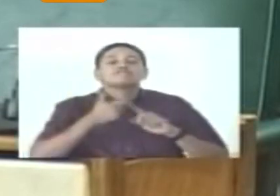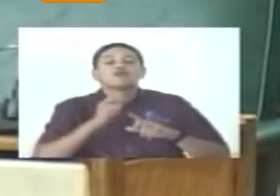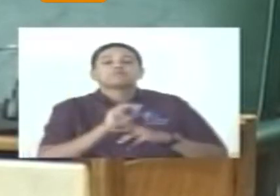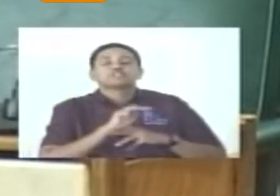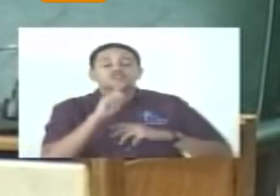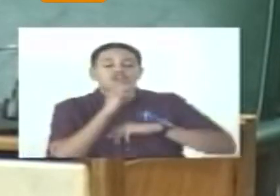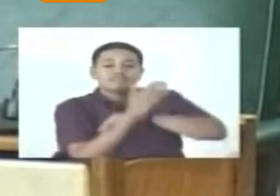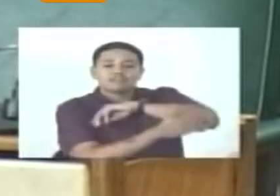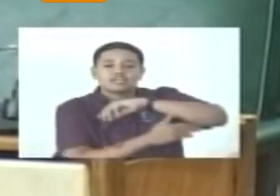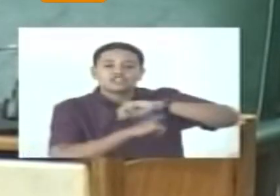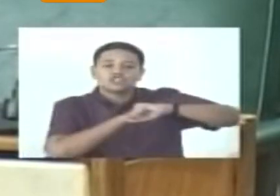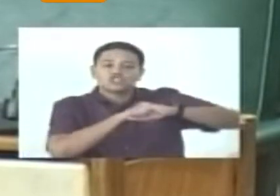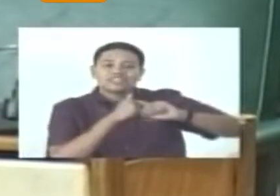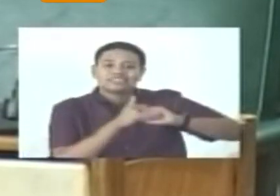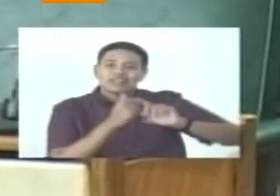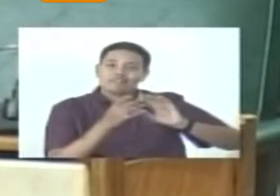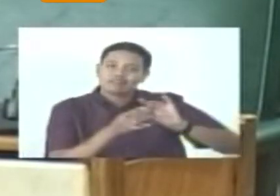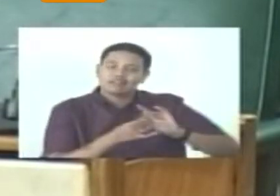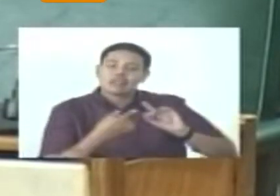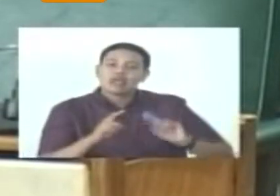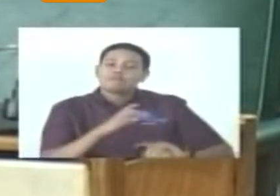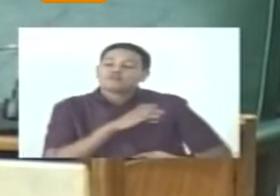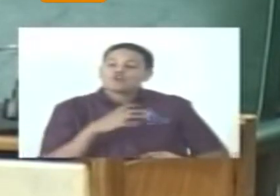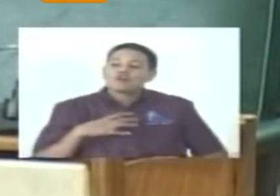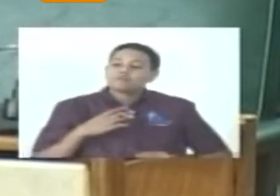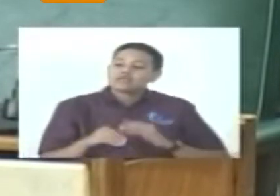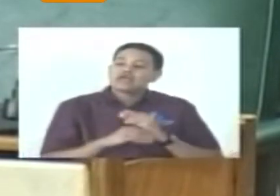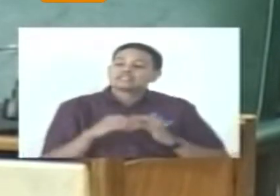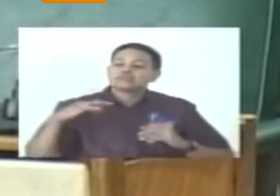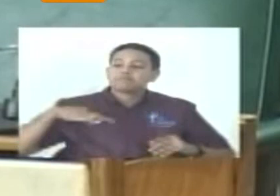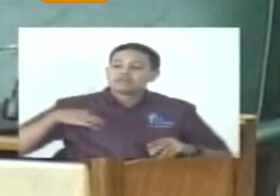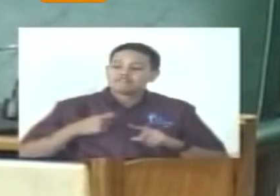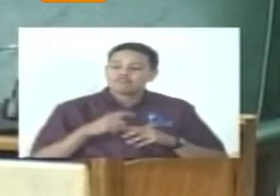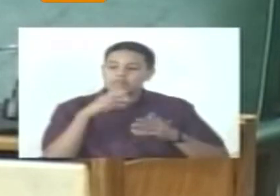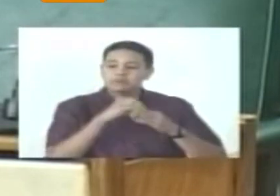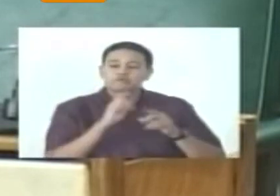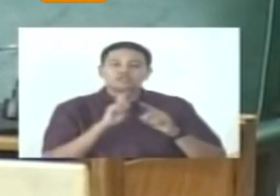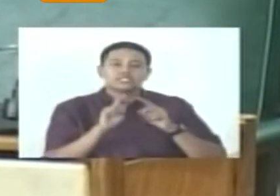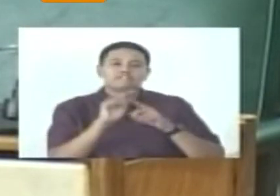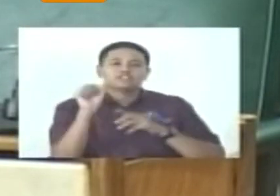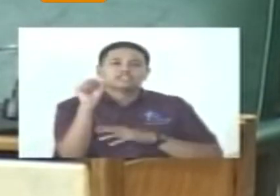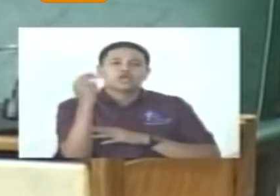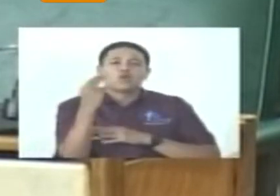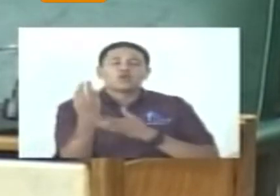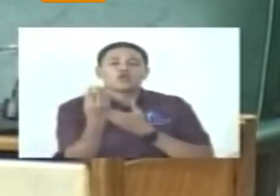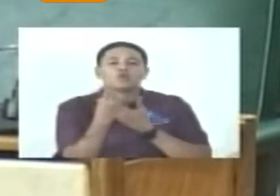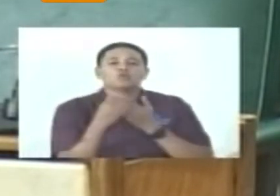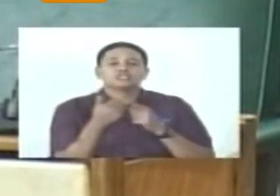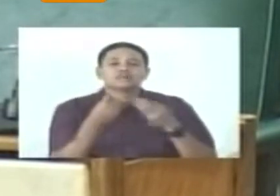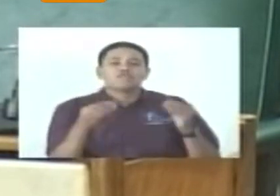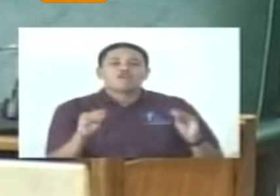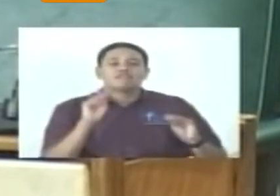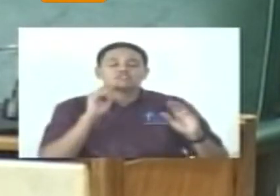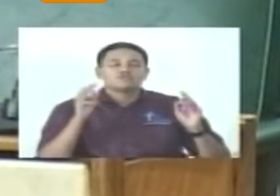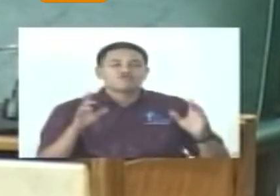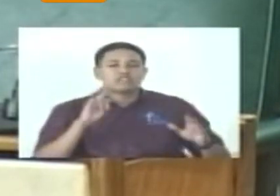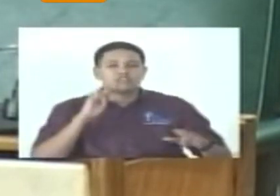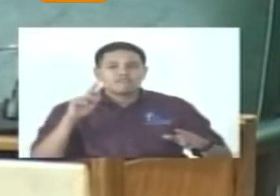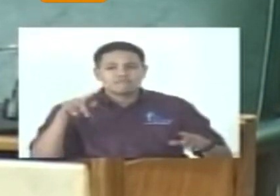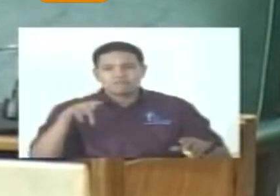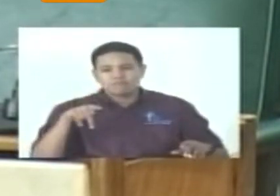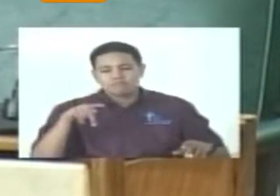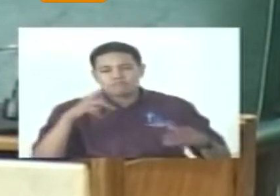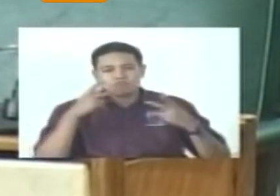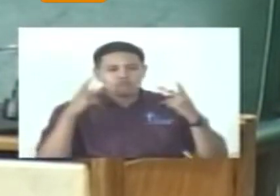National Security itself, the committee also benefited from the input of several stakeholders, including the Office of the Director of Public